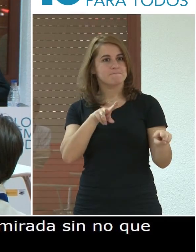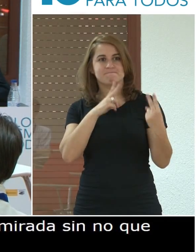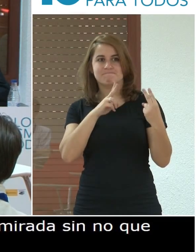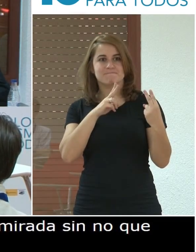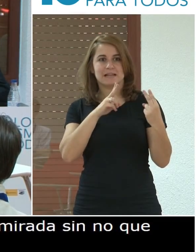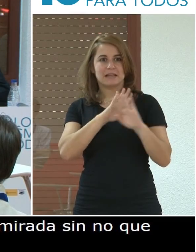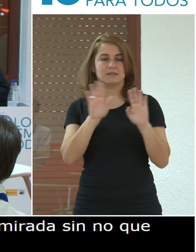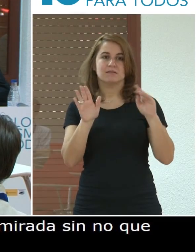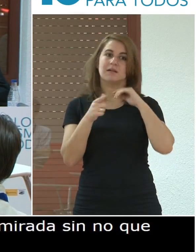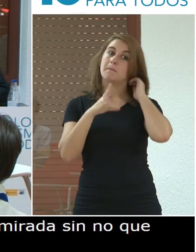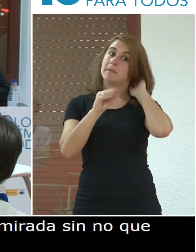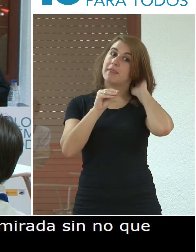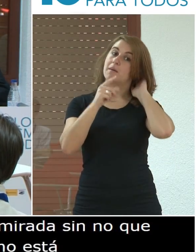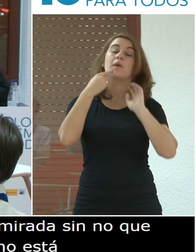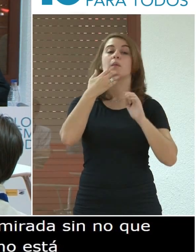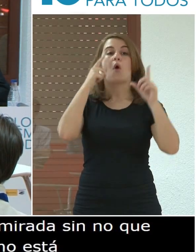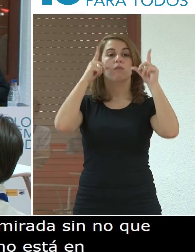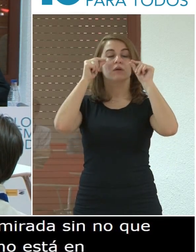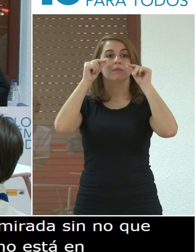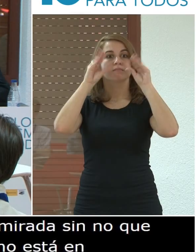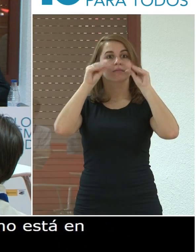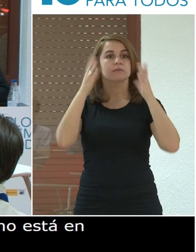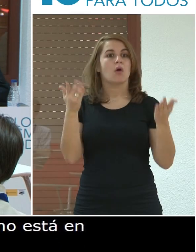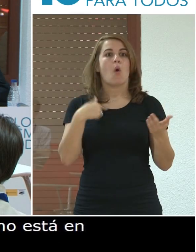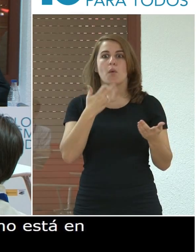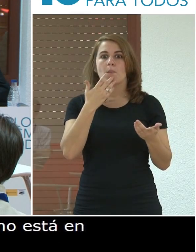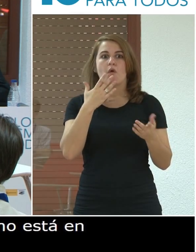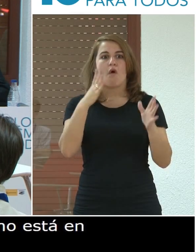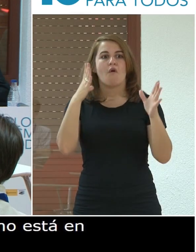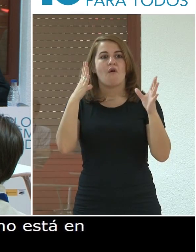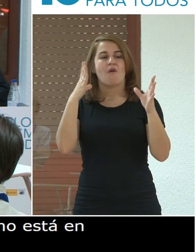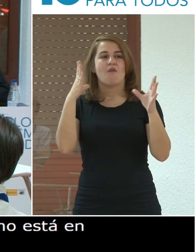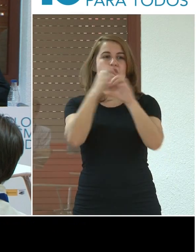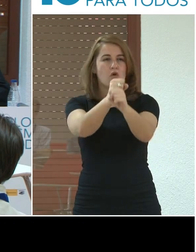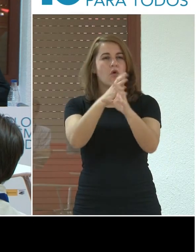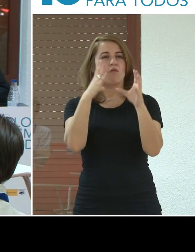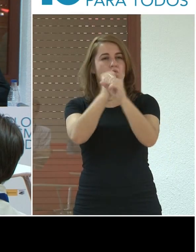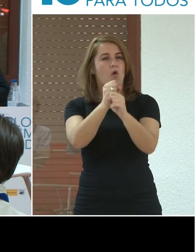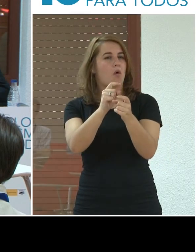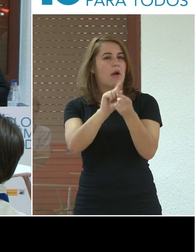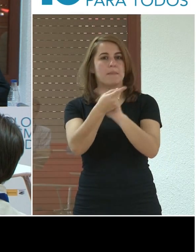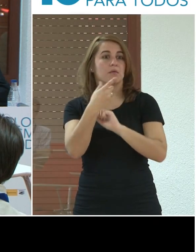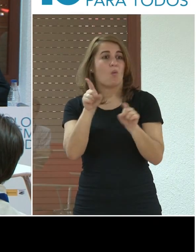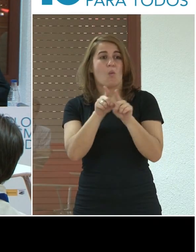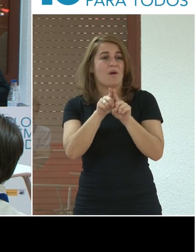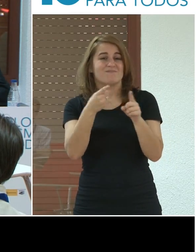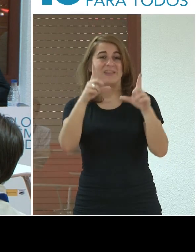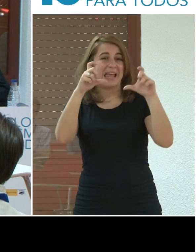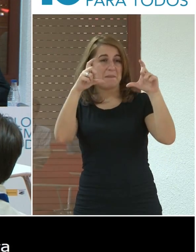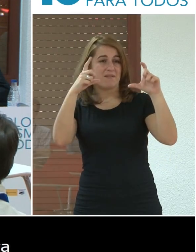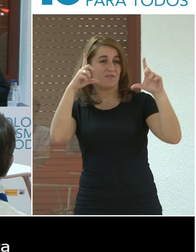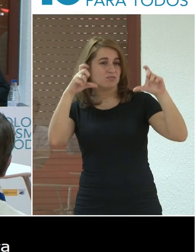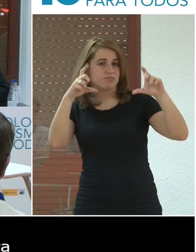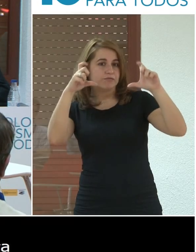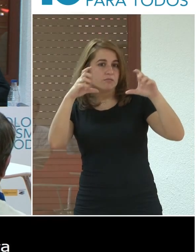focus on the depth of the objects. So by changing the eye focus, just like a camera, you can focus on one